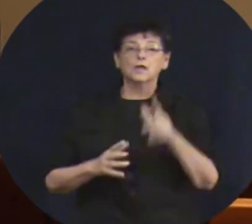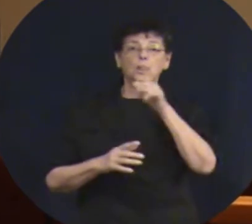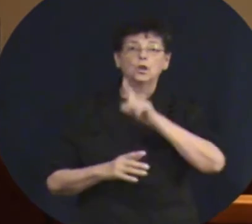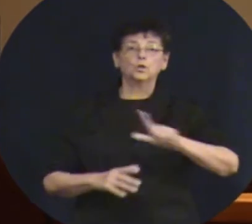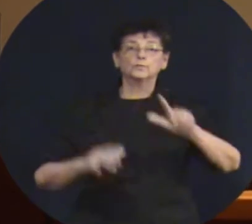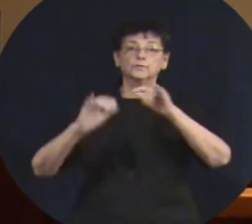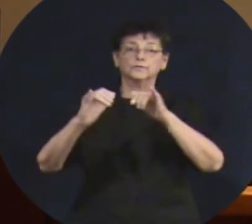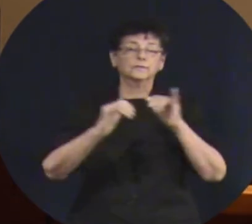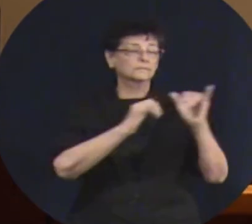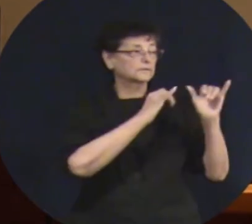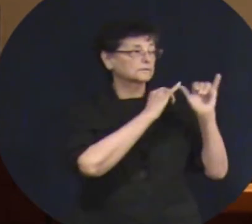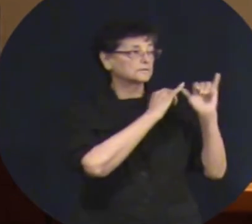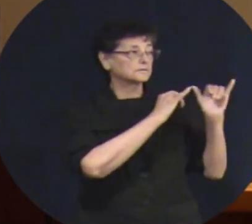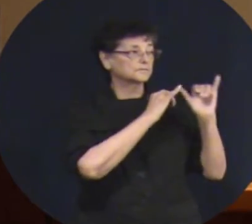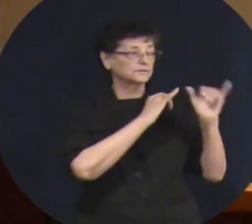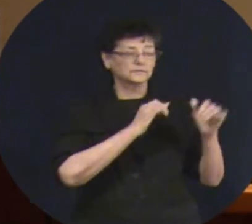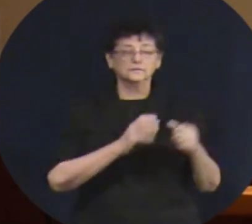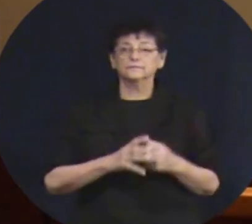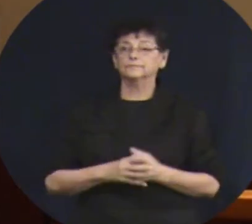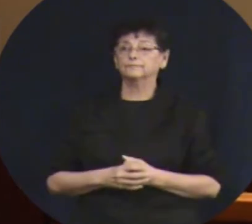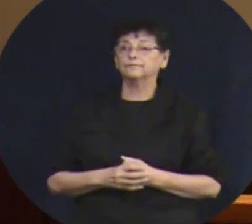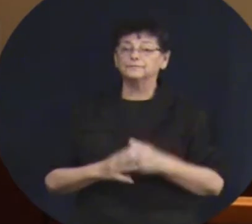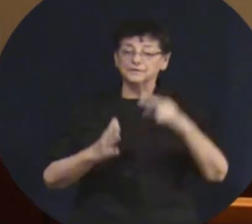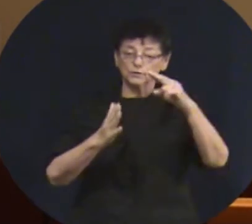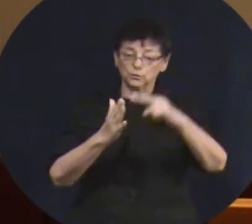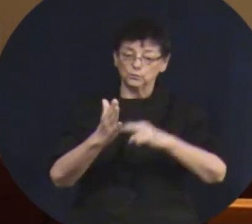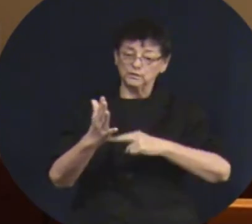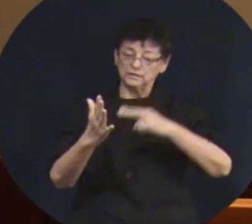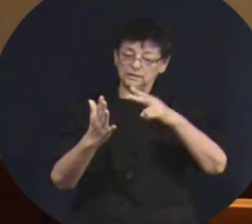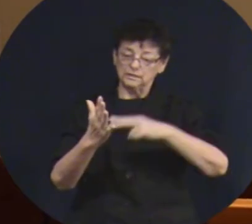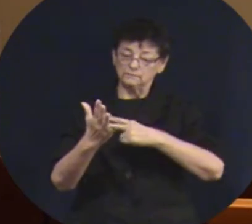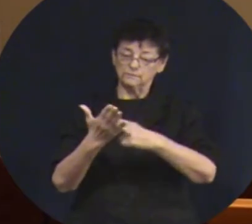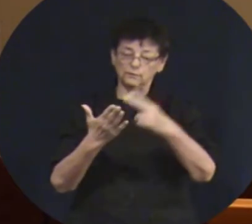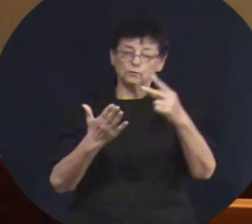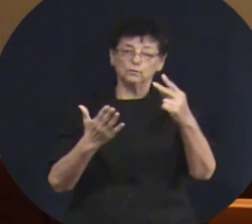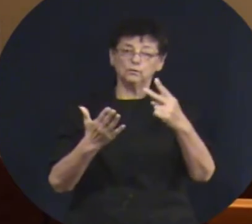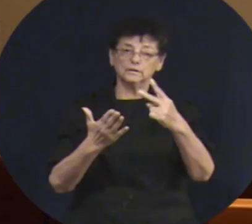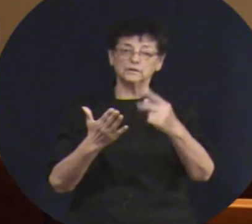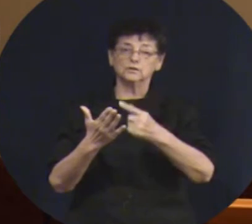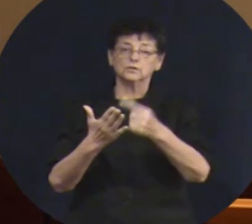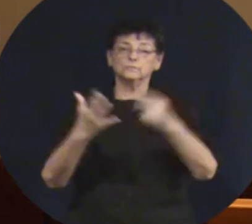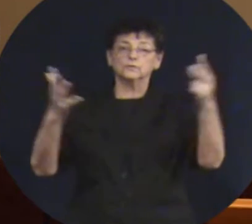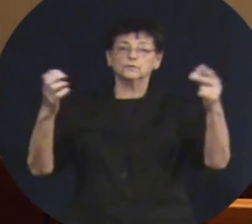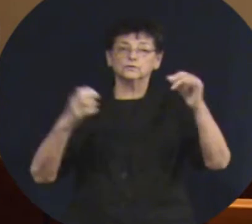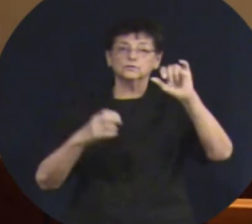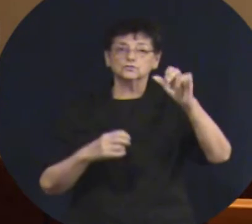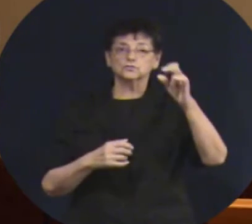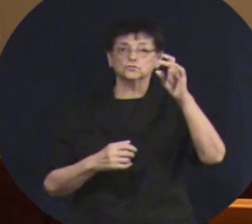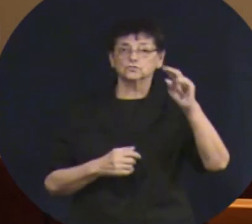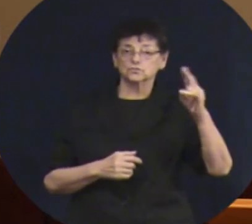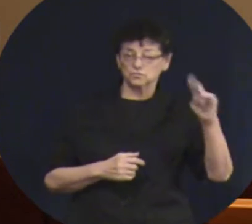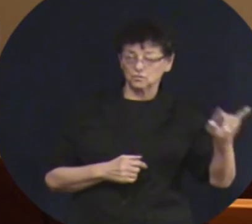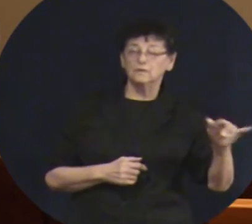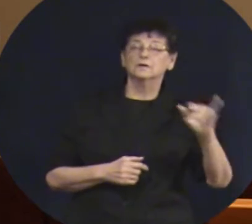Lord be with you. And with your spirit. A reading from the Holy Gospel according to John. Glory to you, O